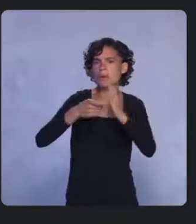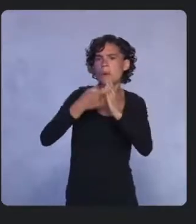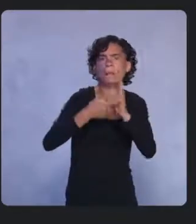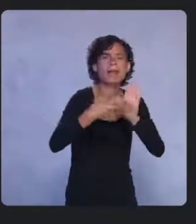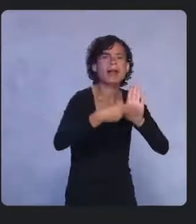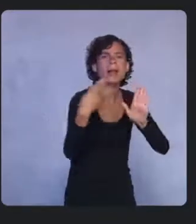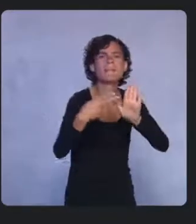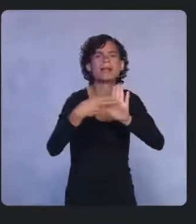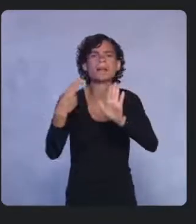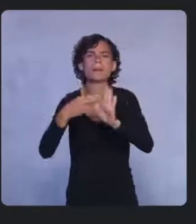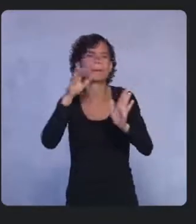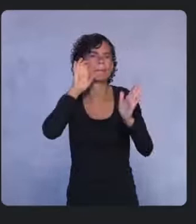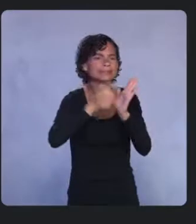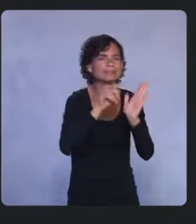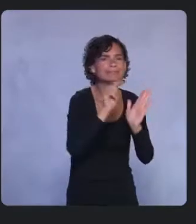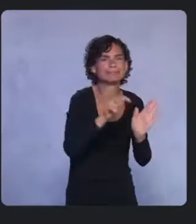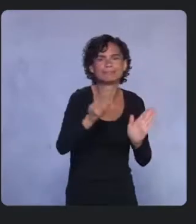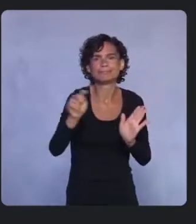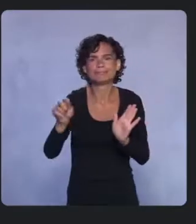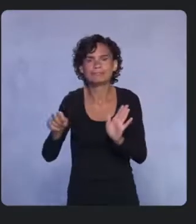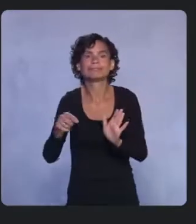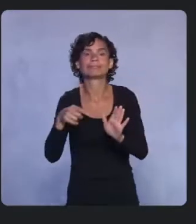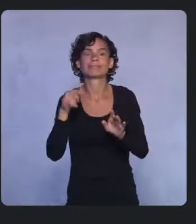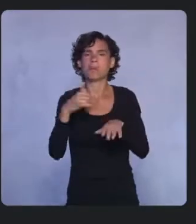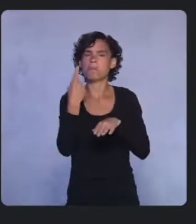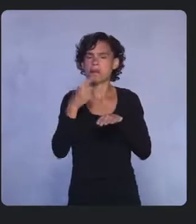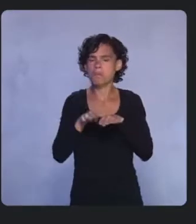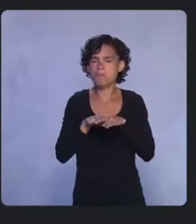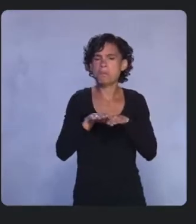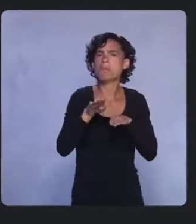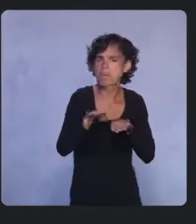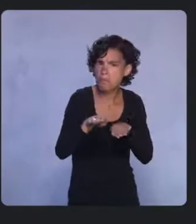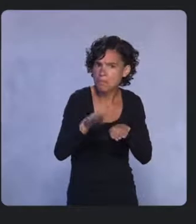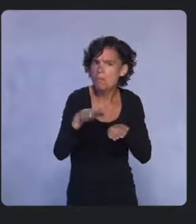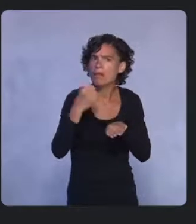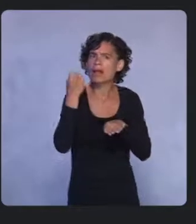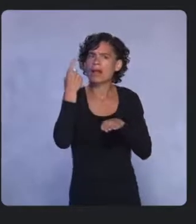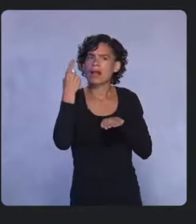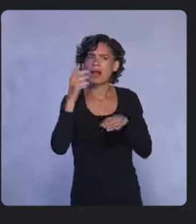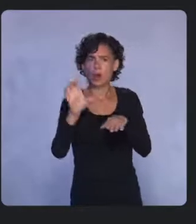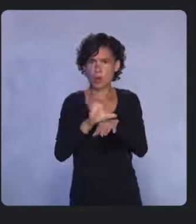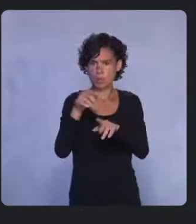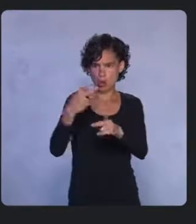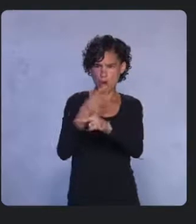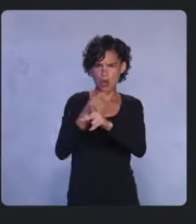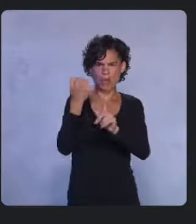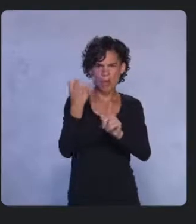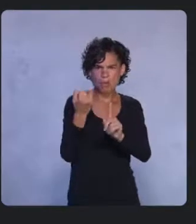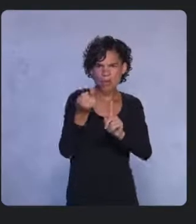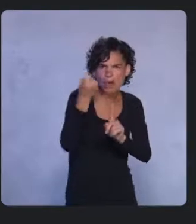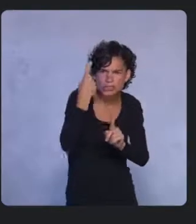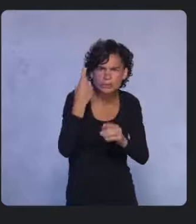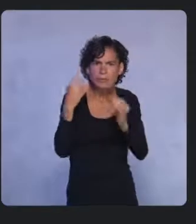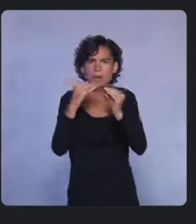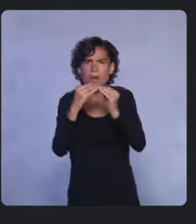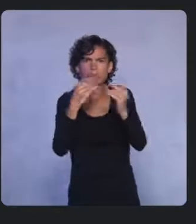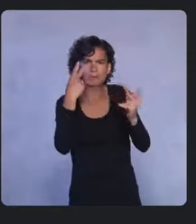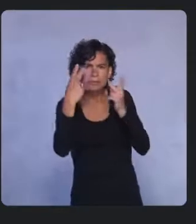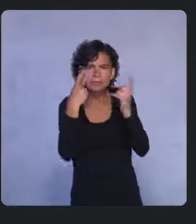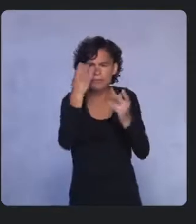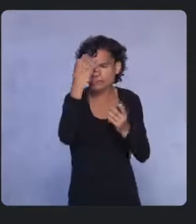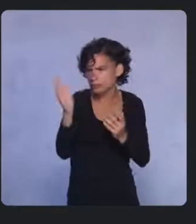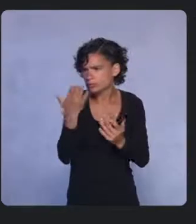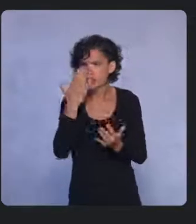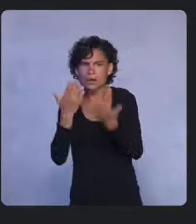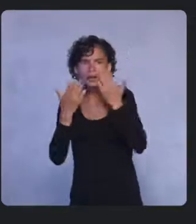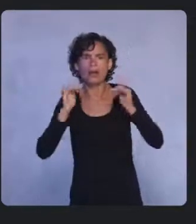images, a step change in computers' understanding of visual information. And it allowed us